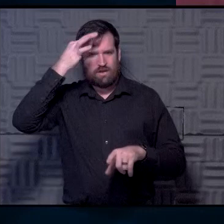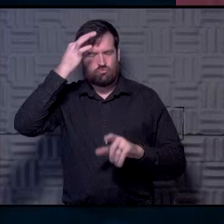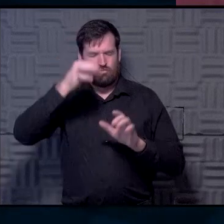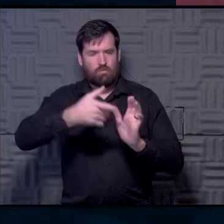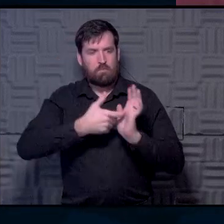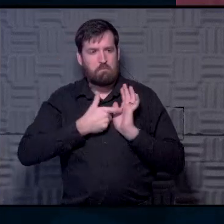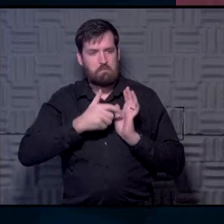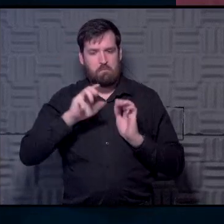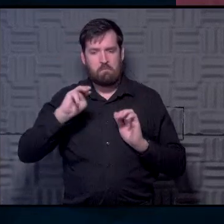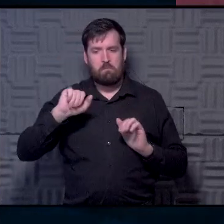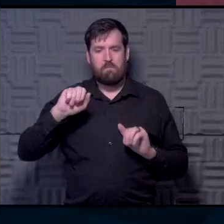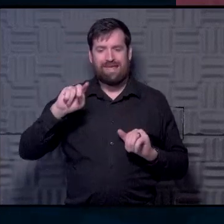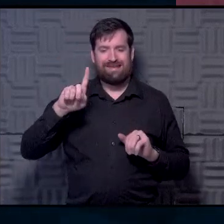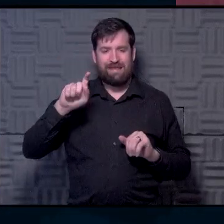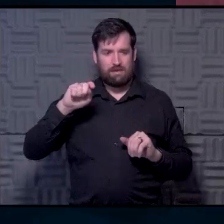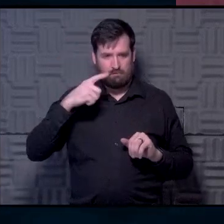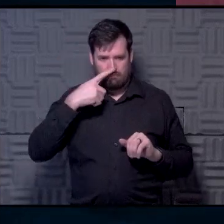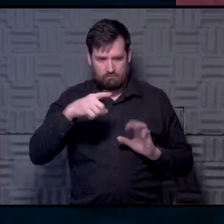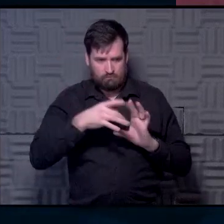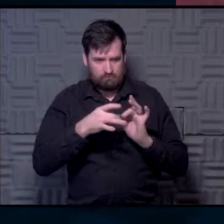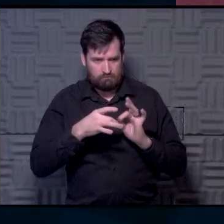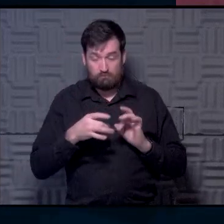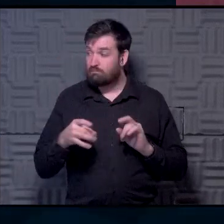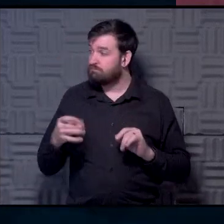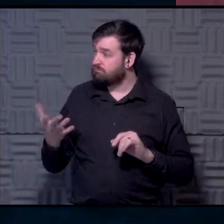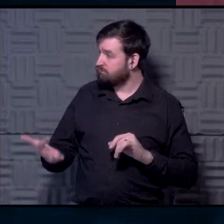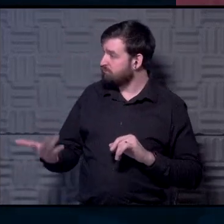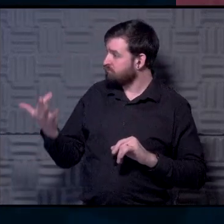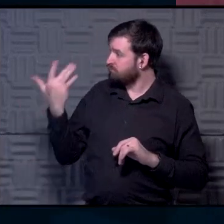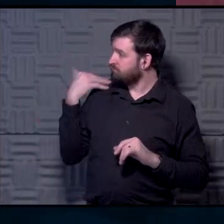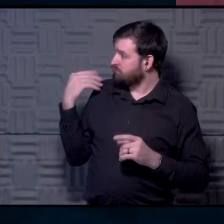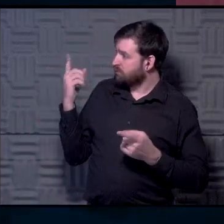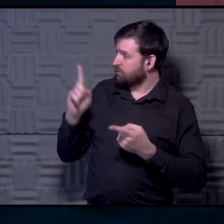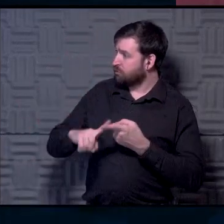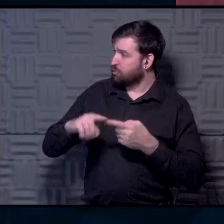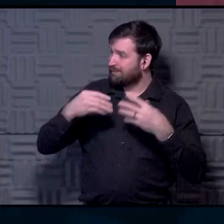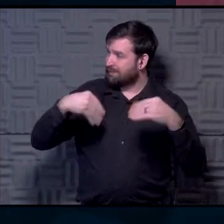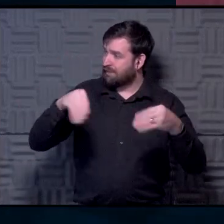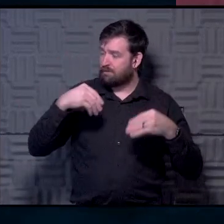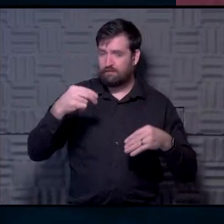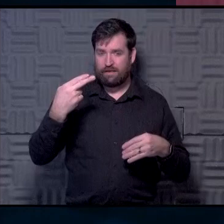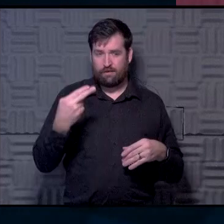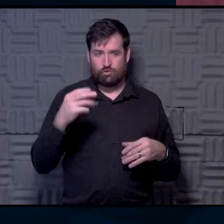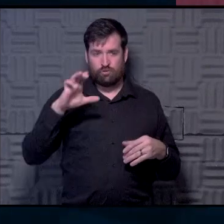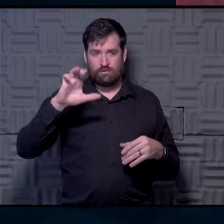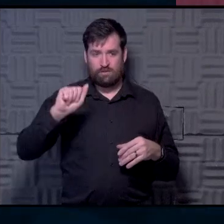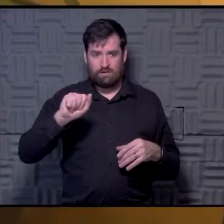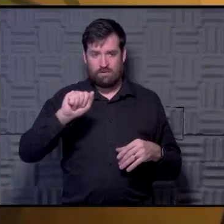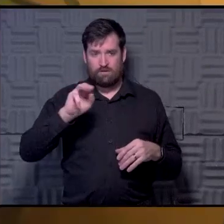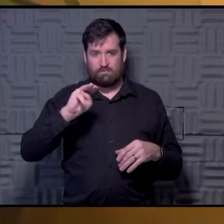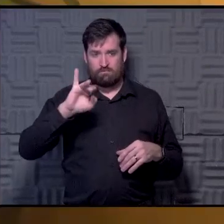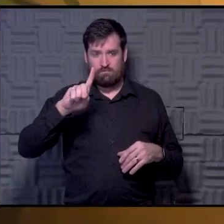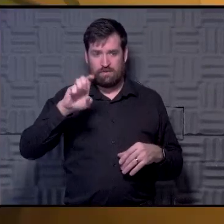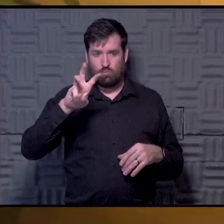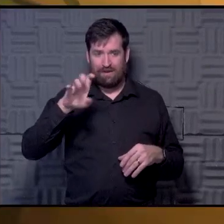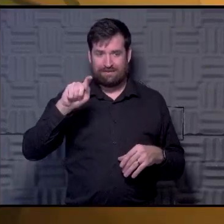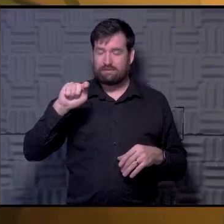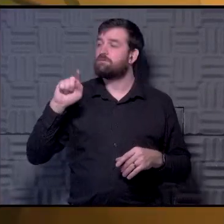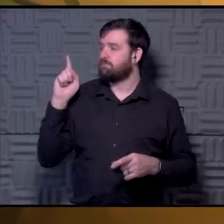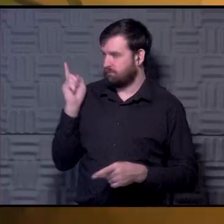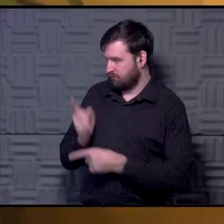speak to that? That's a great question, because, I think Health Forward traces back to the sale of HCA Midwest, if I remember. That's correct.